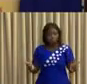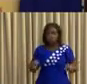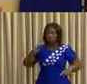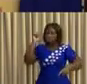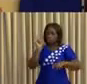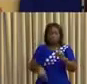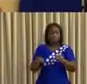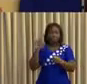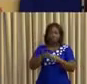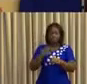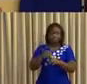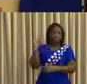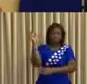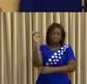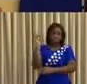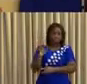cannot vote in December.